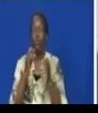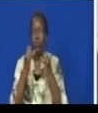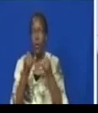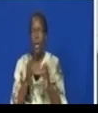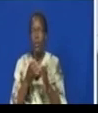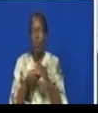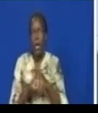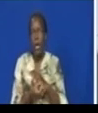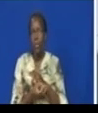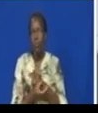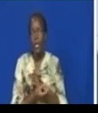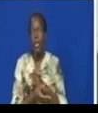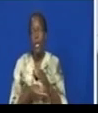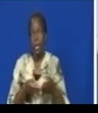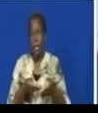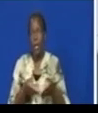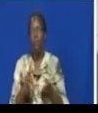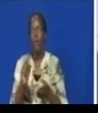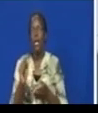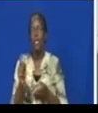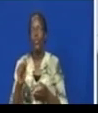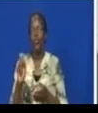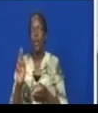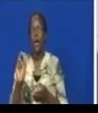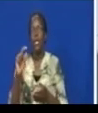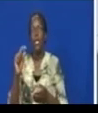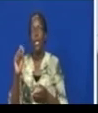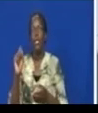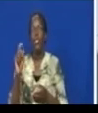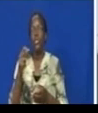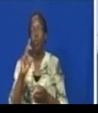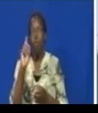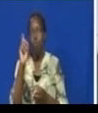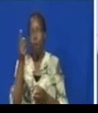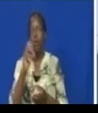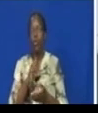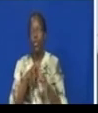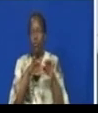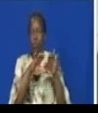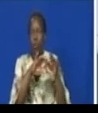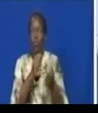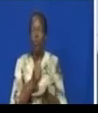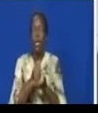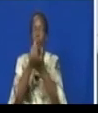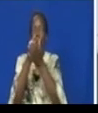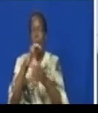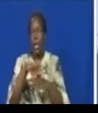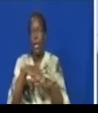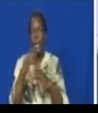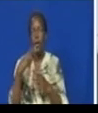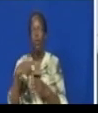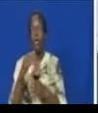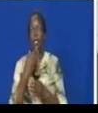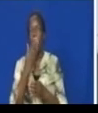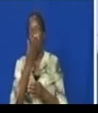explain given strategies that one ought to follow to help him get the correct answer for